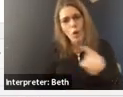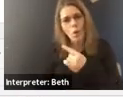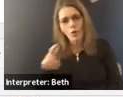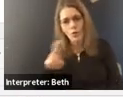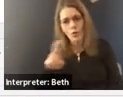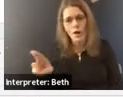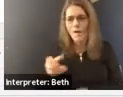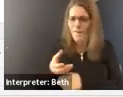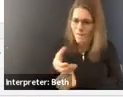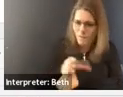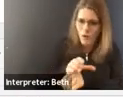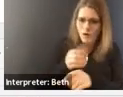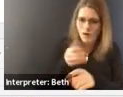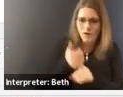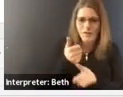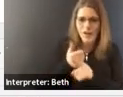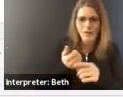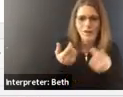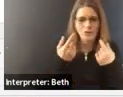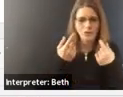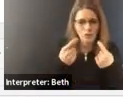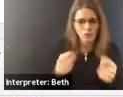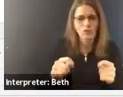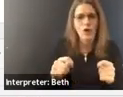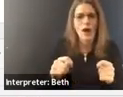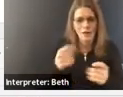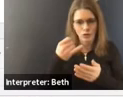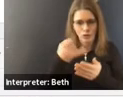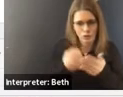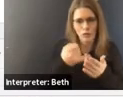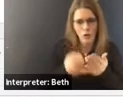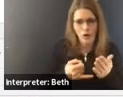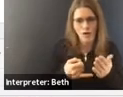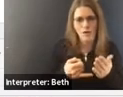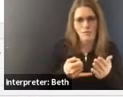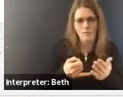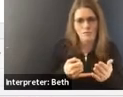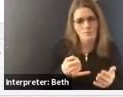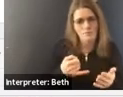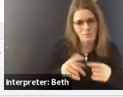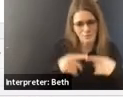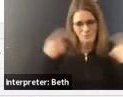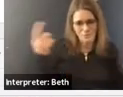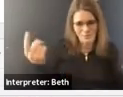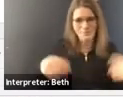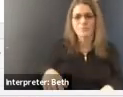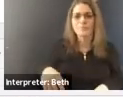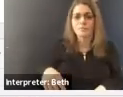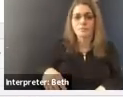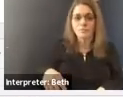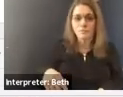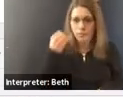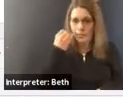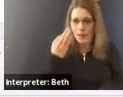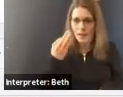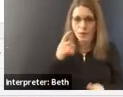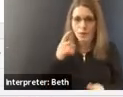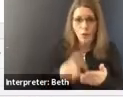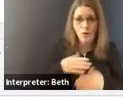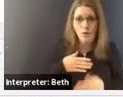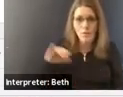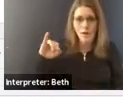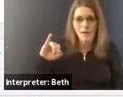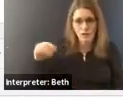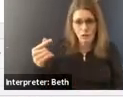side, right? And if you look at my Instagram page, you'll see me flip all the time because I'm working on my